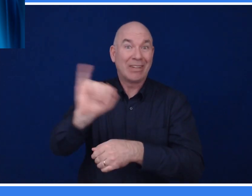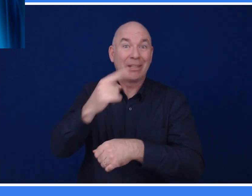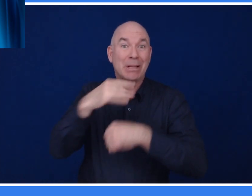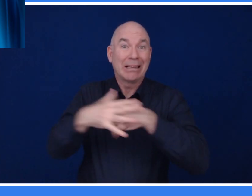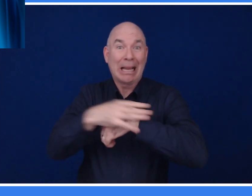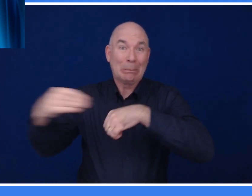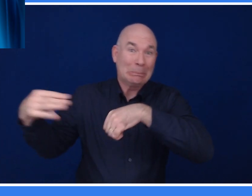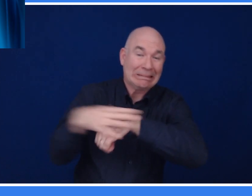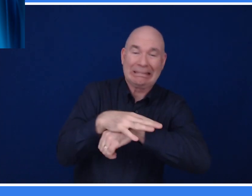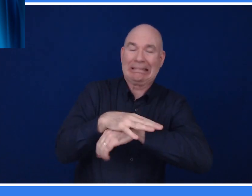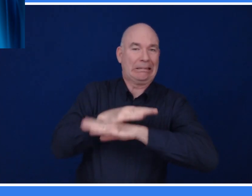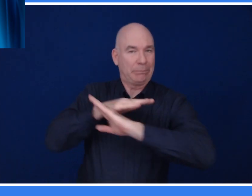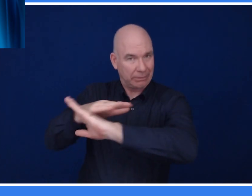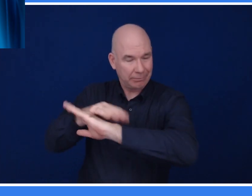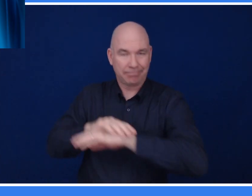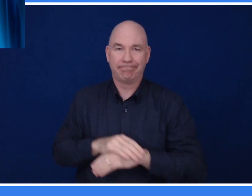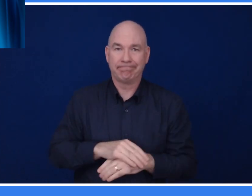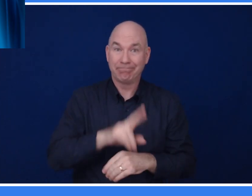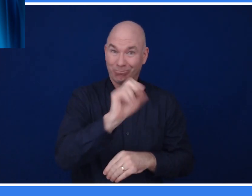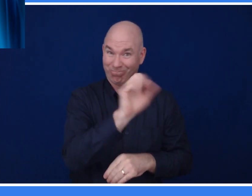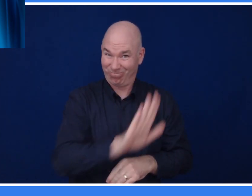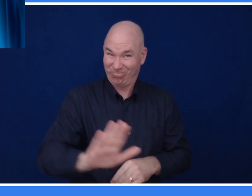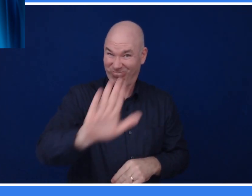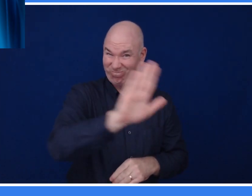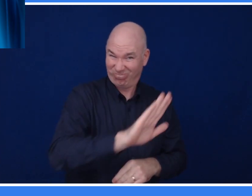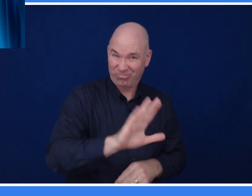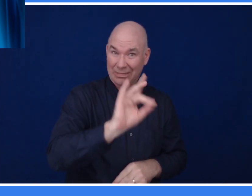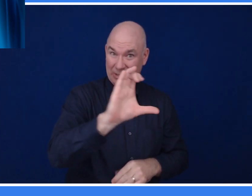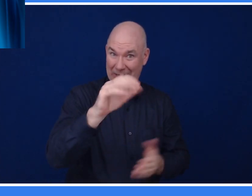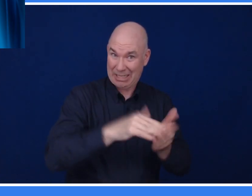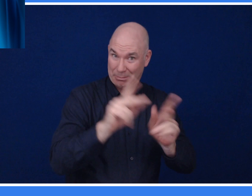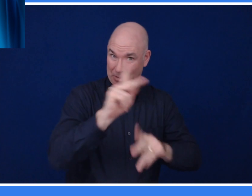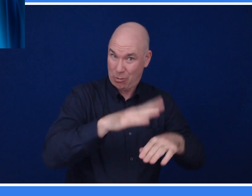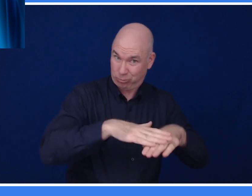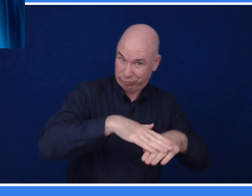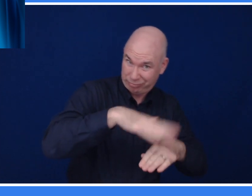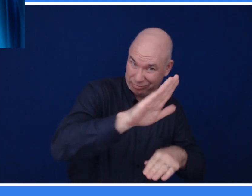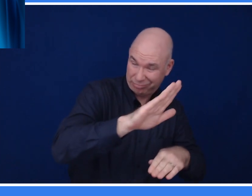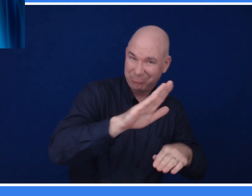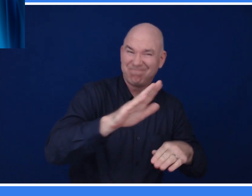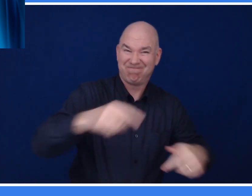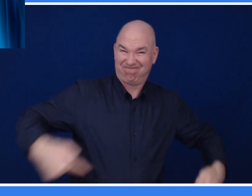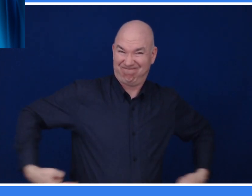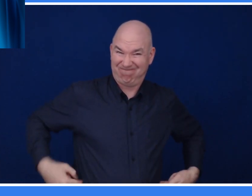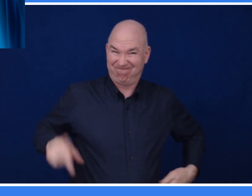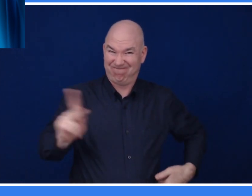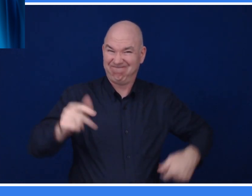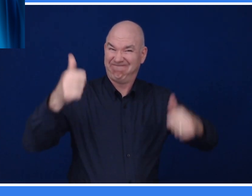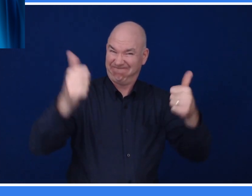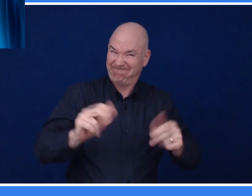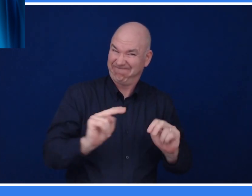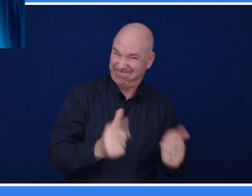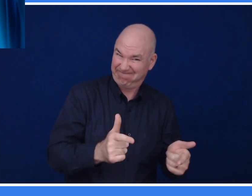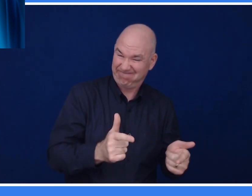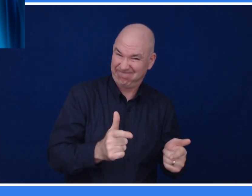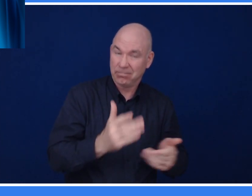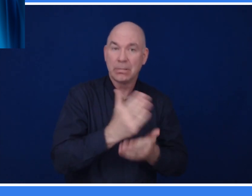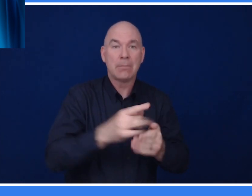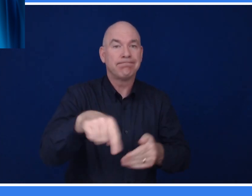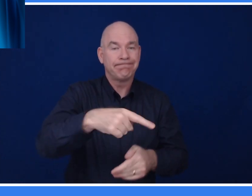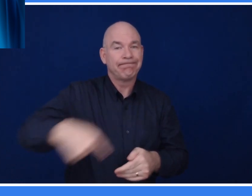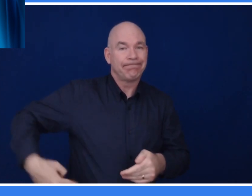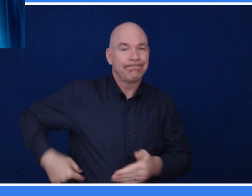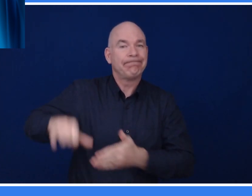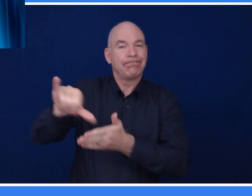800,000 people in the U.S. live with end-stage kidney disease. Some people with the disease have a kidney transplant.